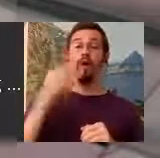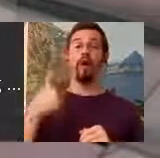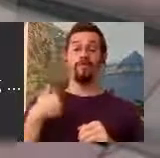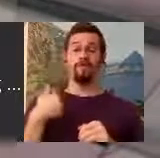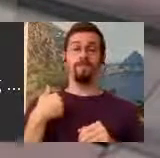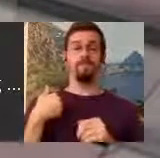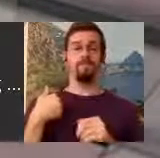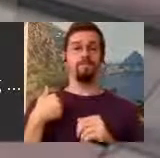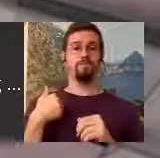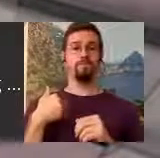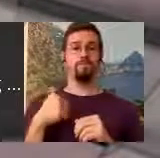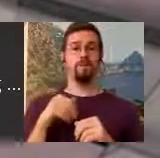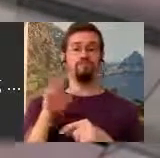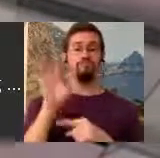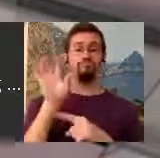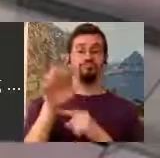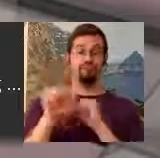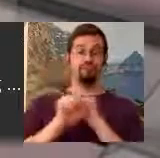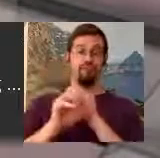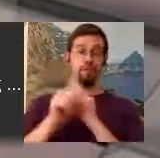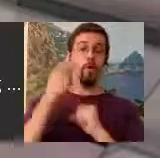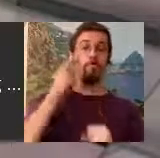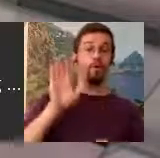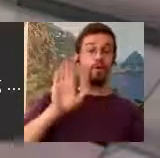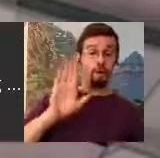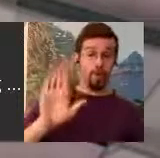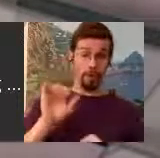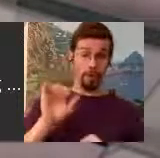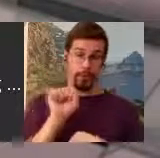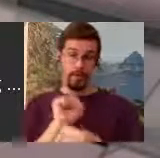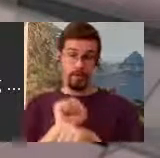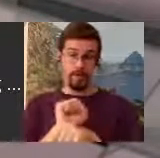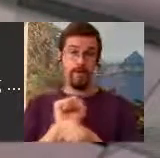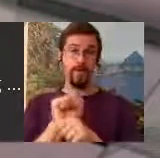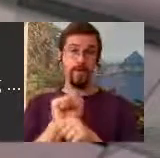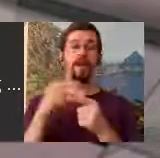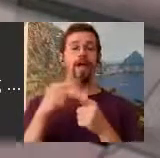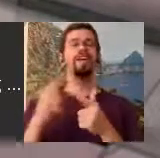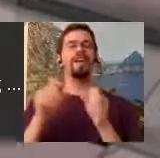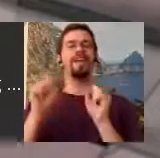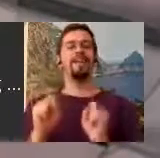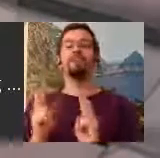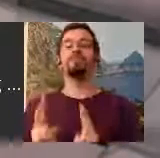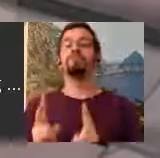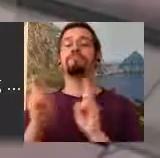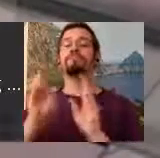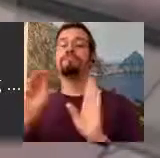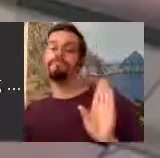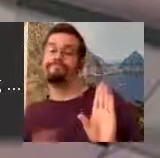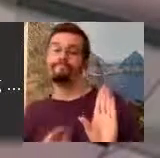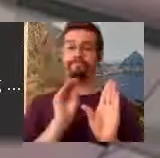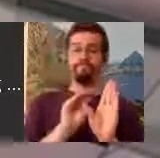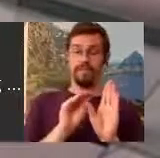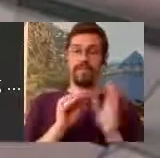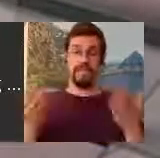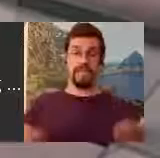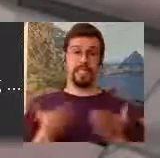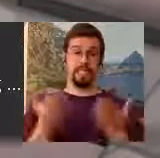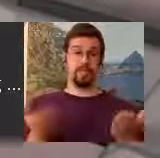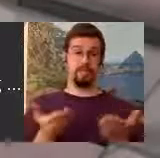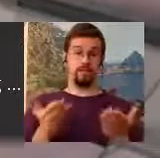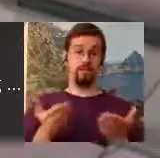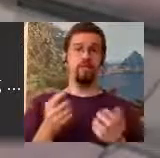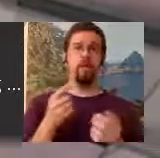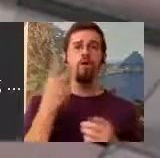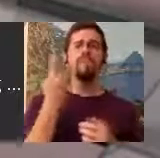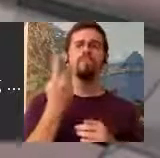live broadcast just for her work, and then we'll be able to add it into perhaps the video or something similar to this video